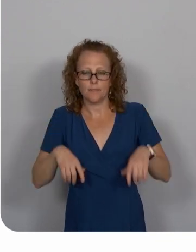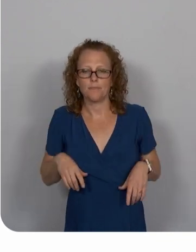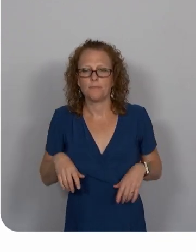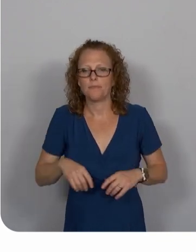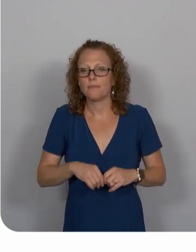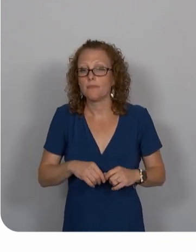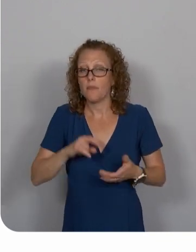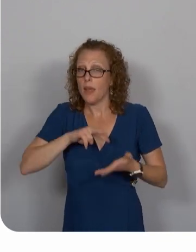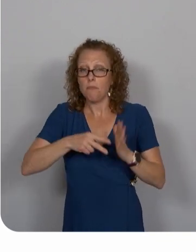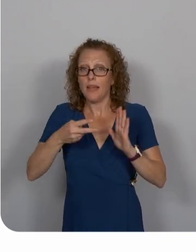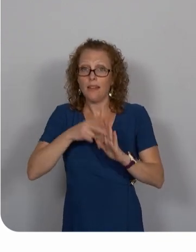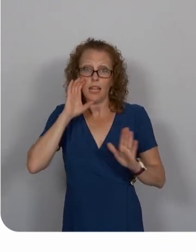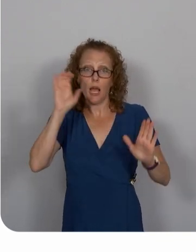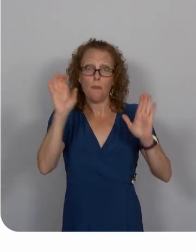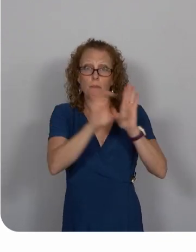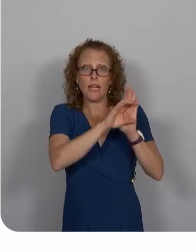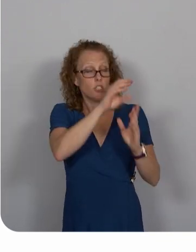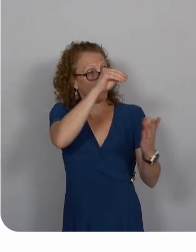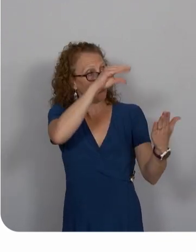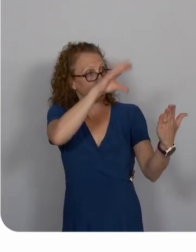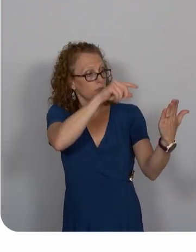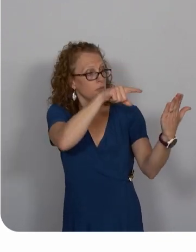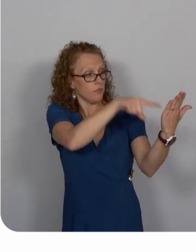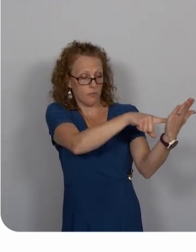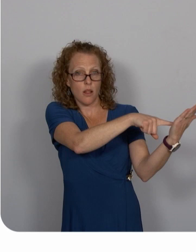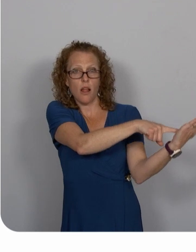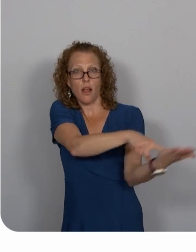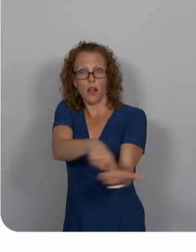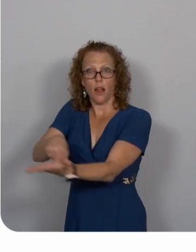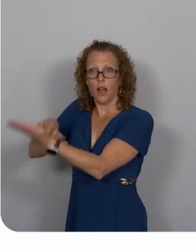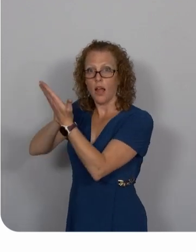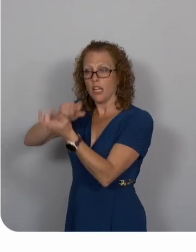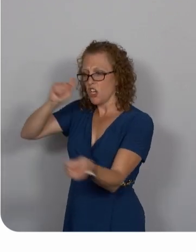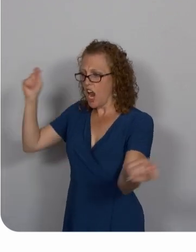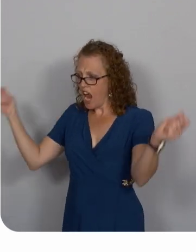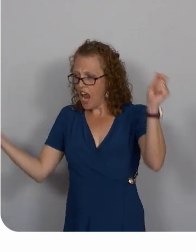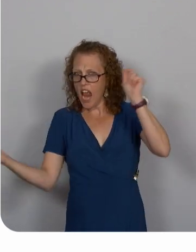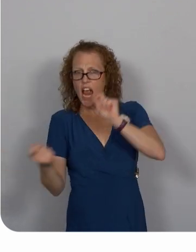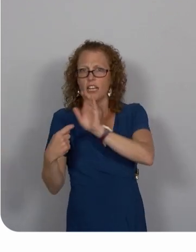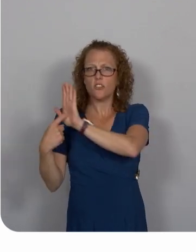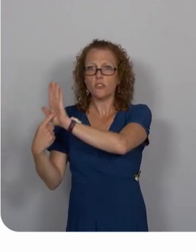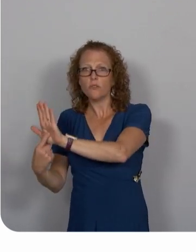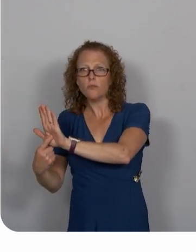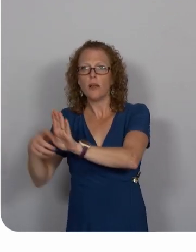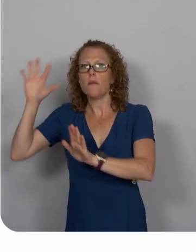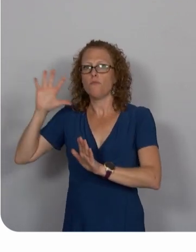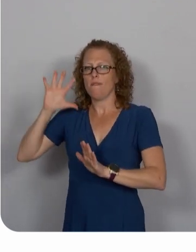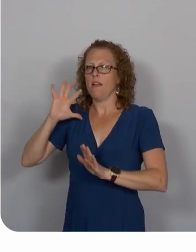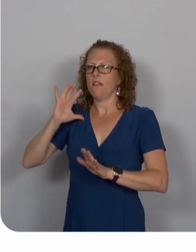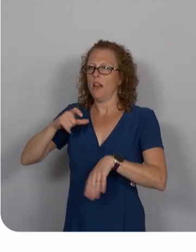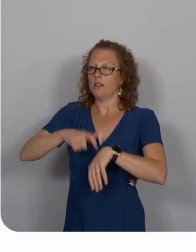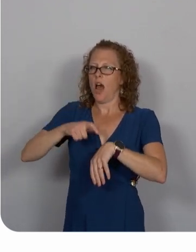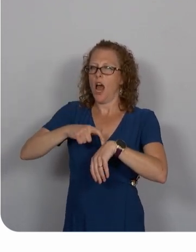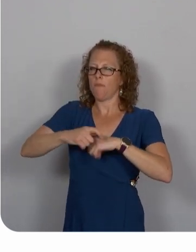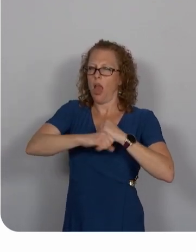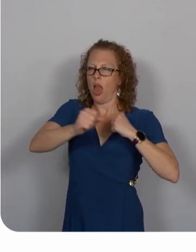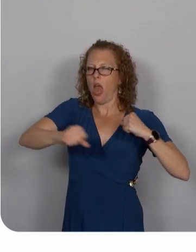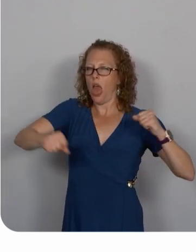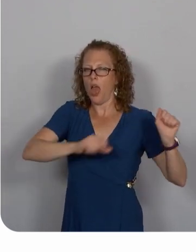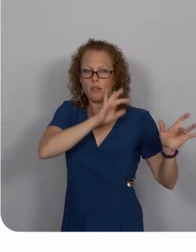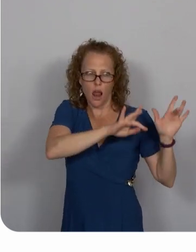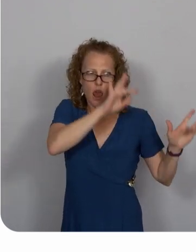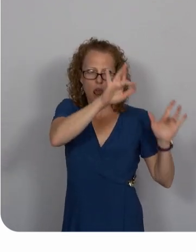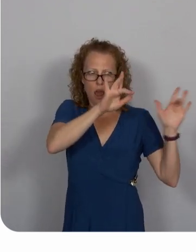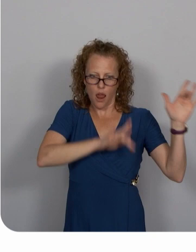taps. I might type something like surrounded by puppies, and this feature will give me an entirely